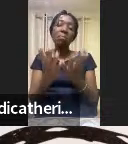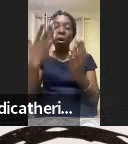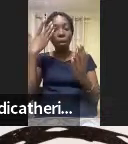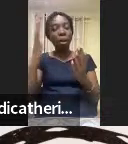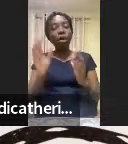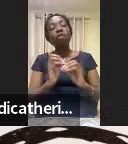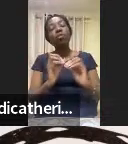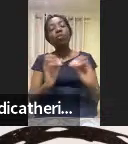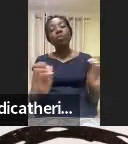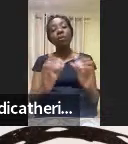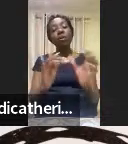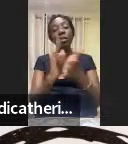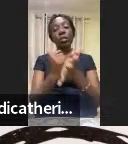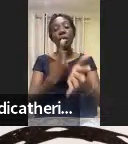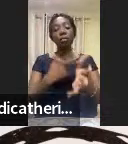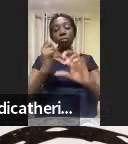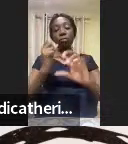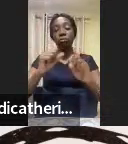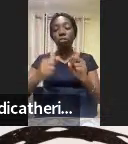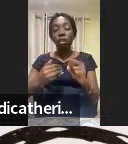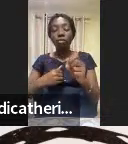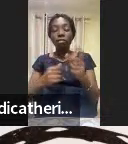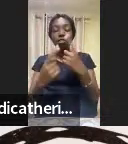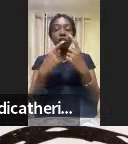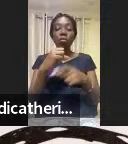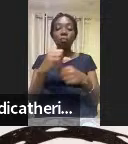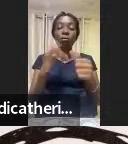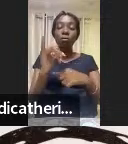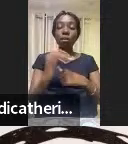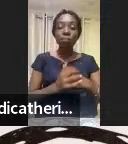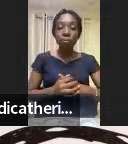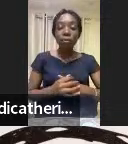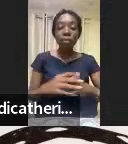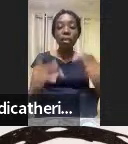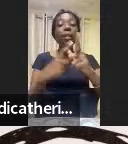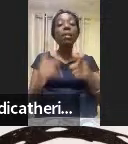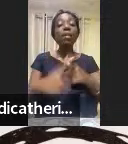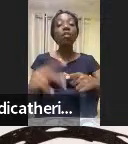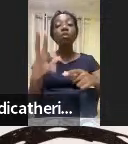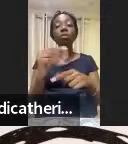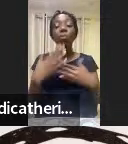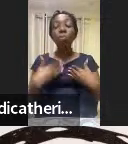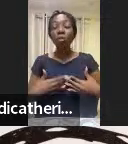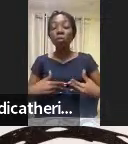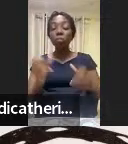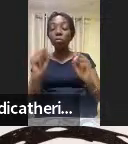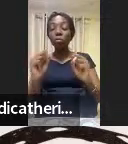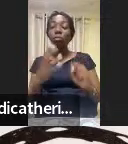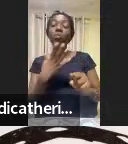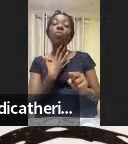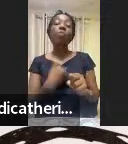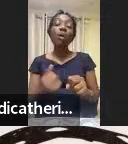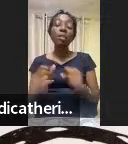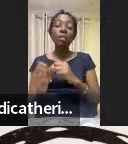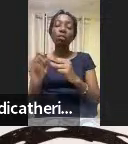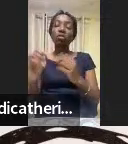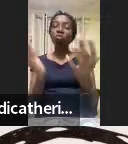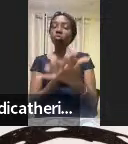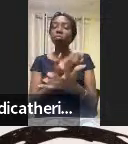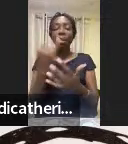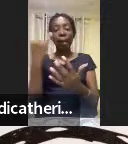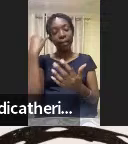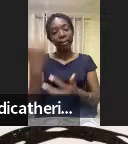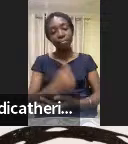is what needs to be talked about. And then nobody will want to do away with an idea.